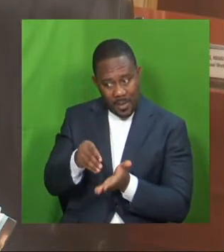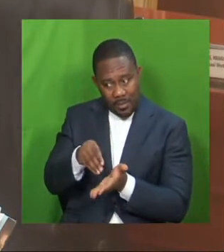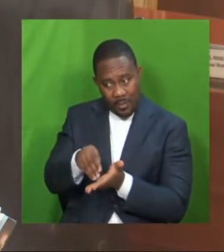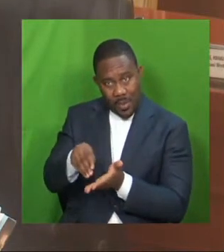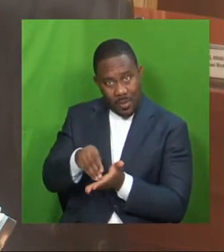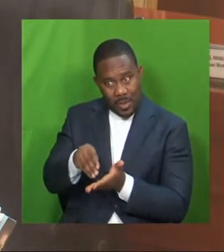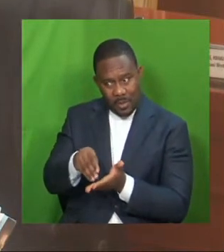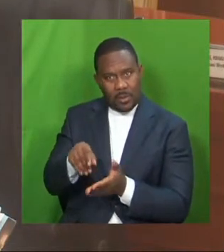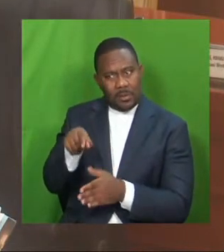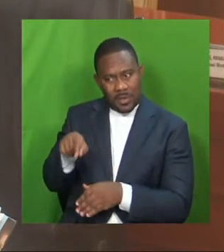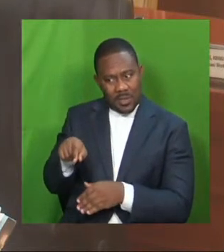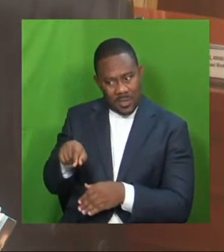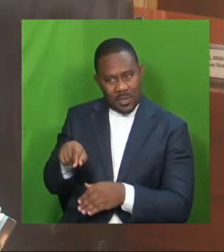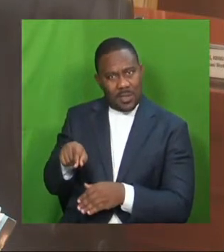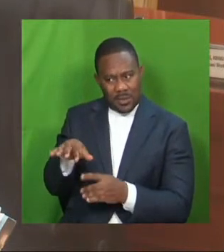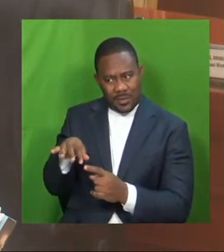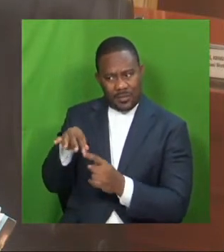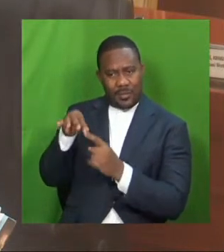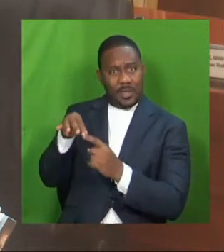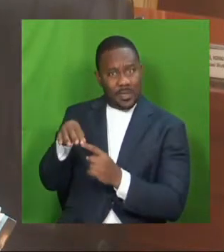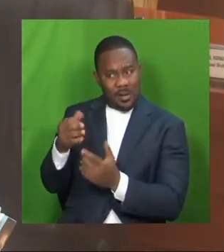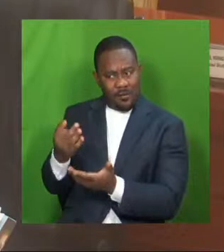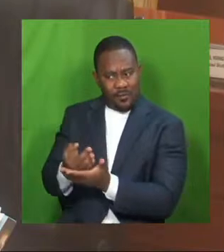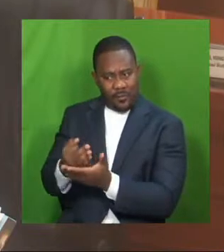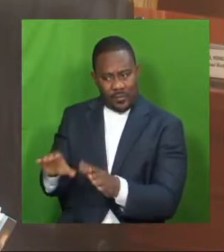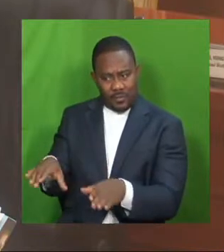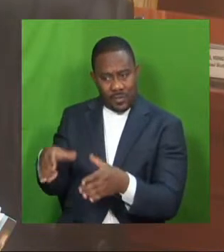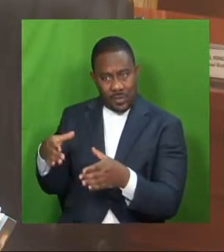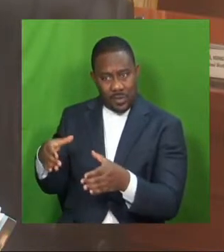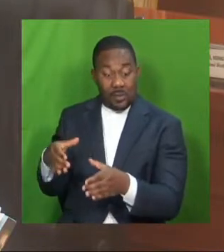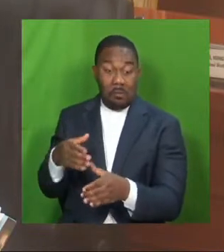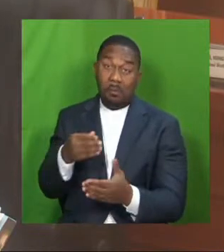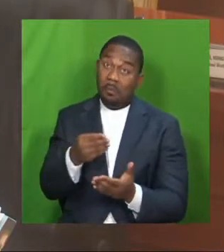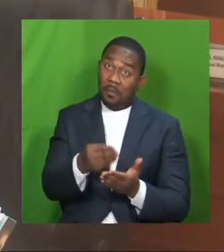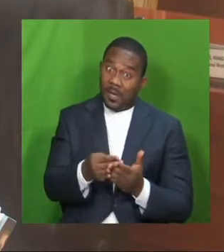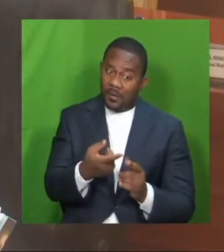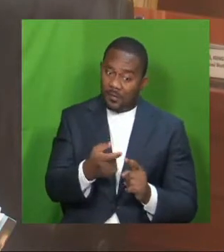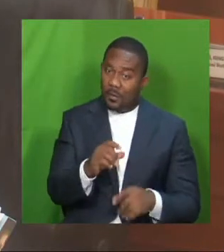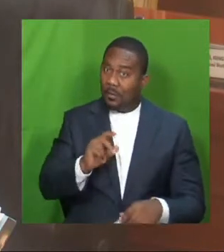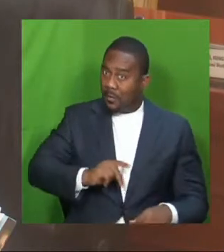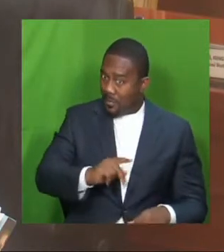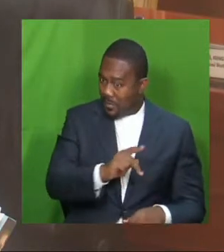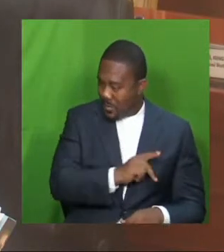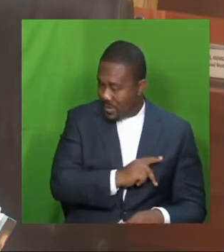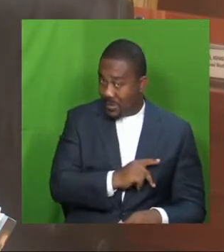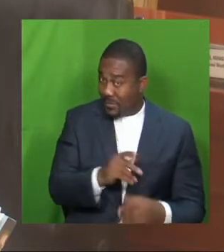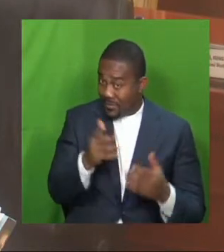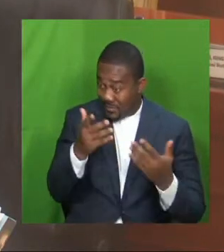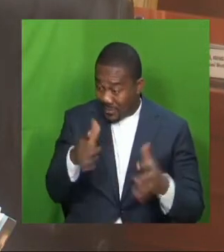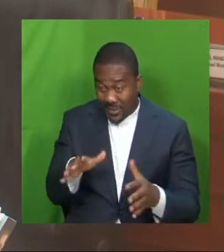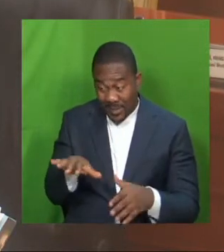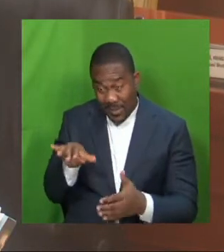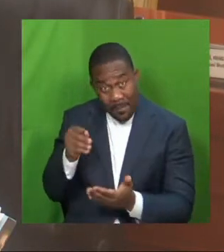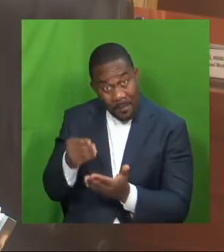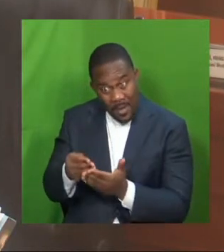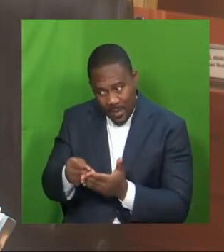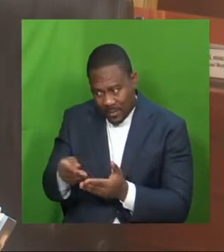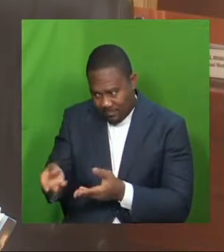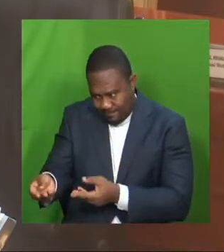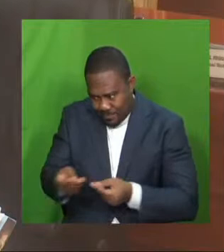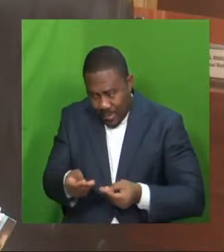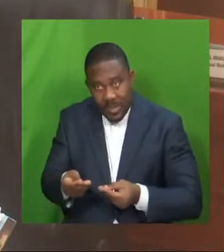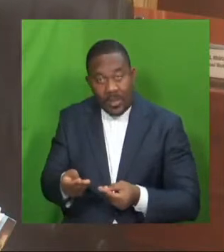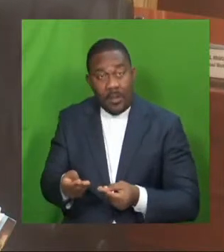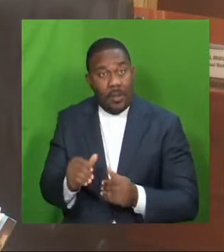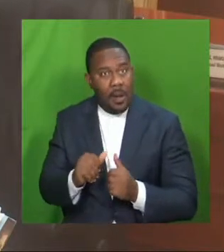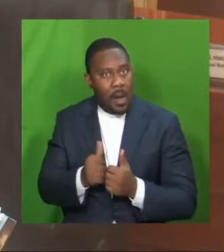monies voted for the purpose by Parliament, and advances may be made from that fund which are authorized